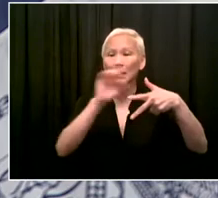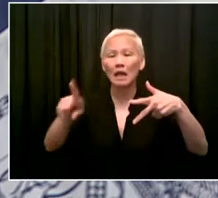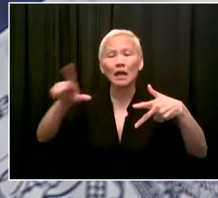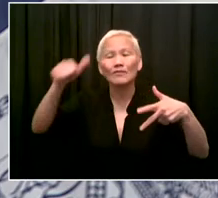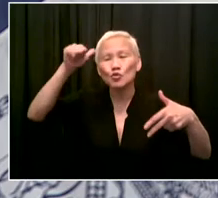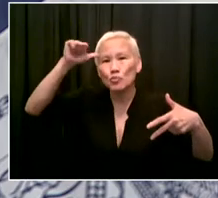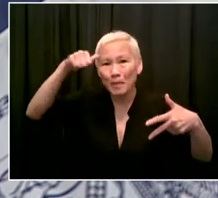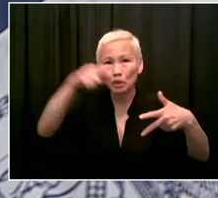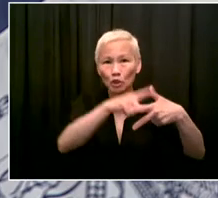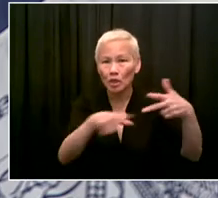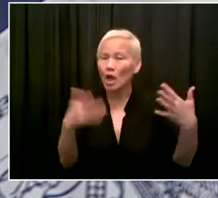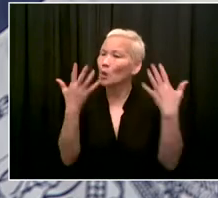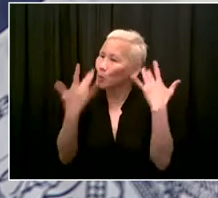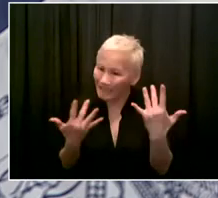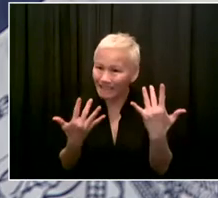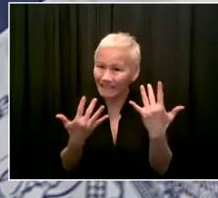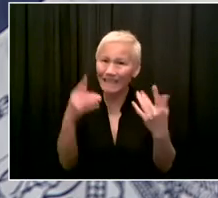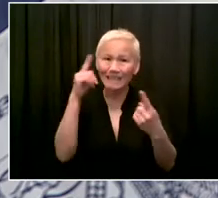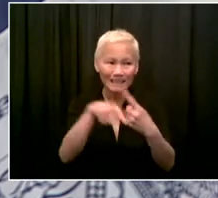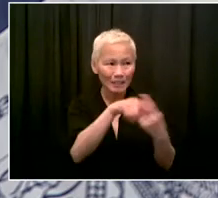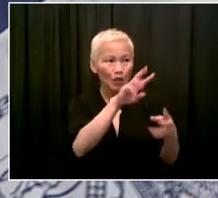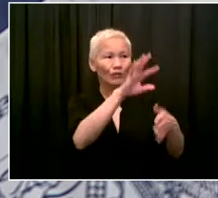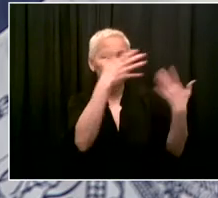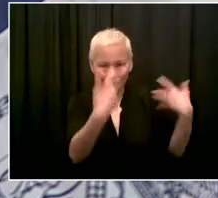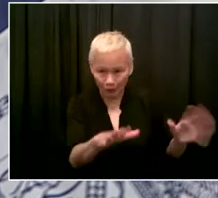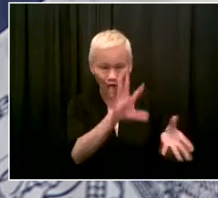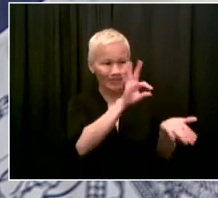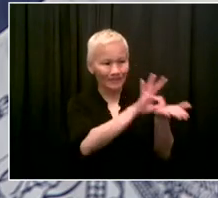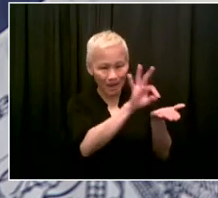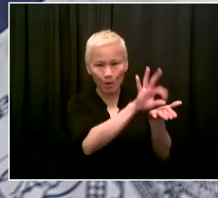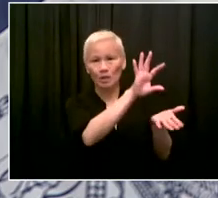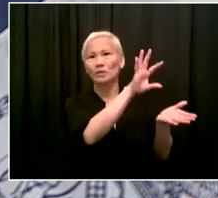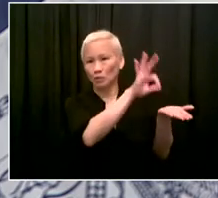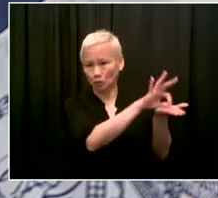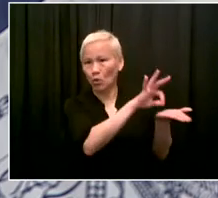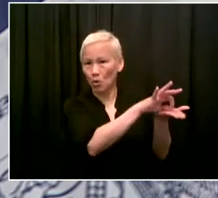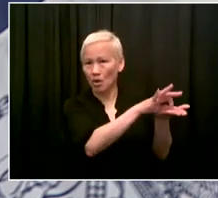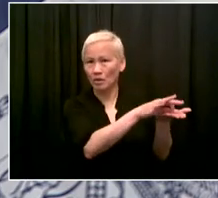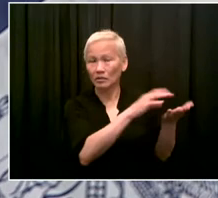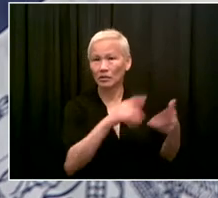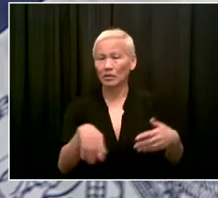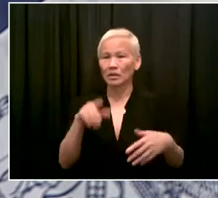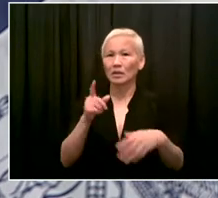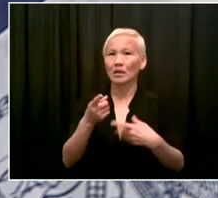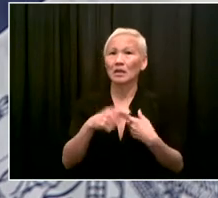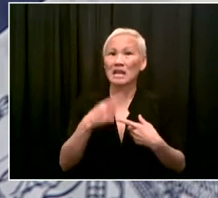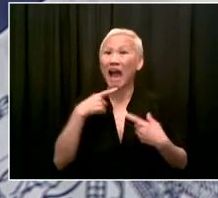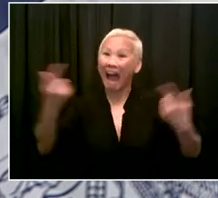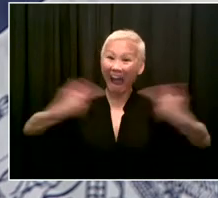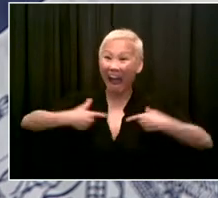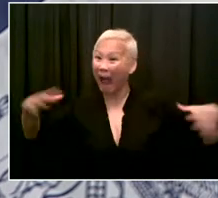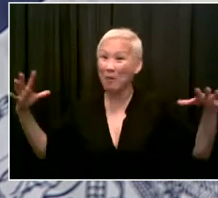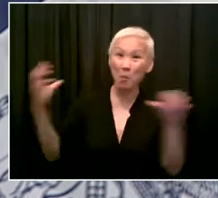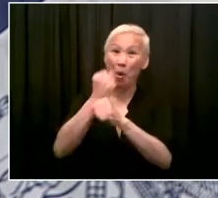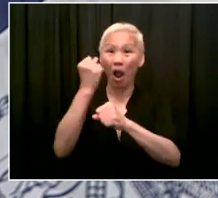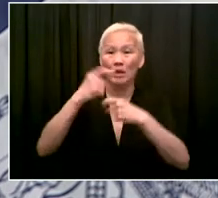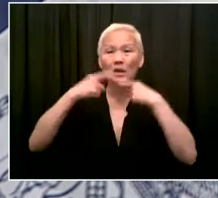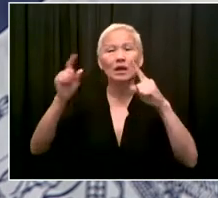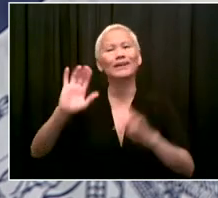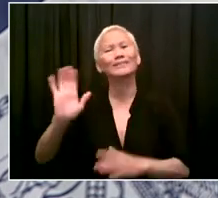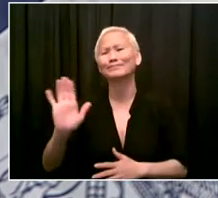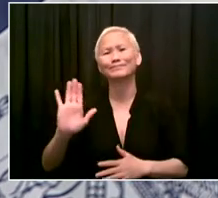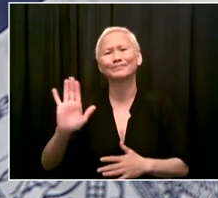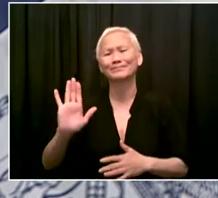And we're going to respect the process. We want to make it very transparent. And then we got to get to